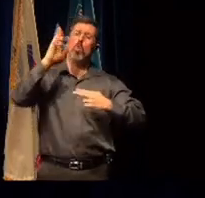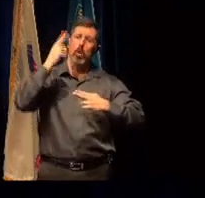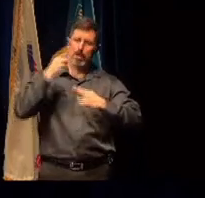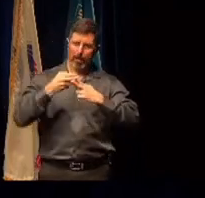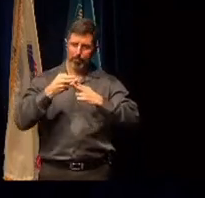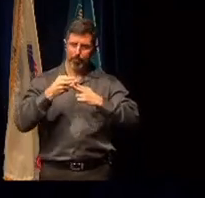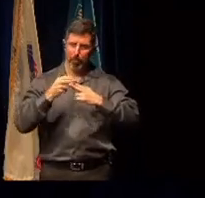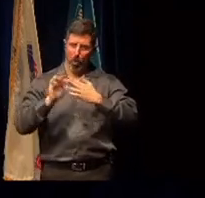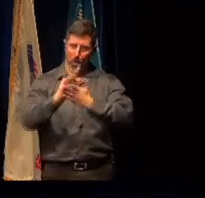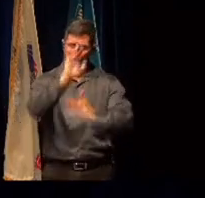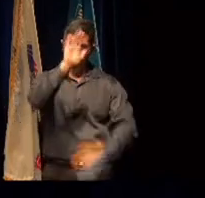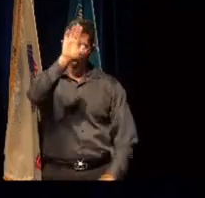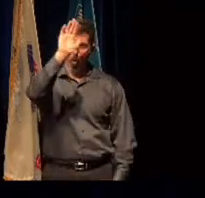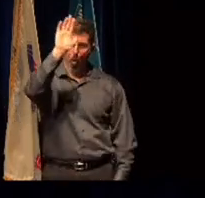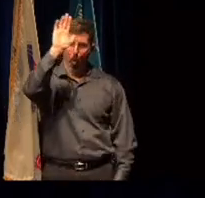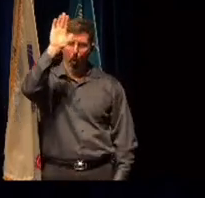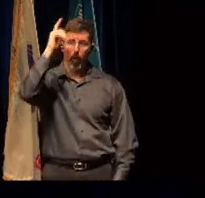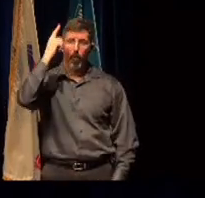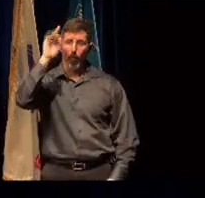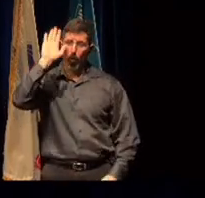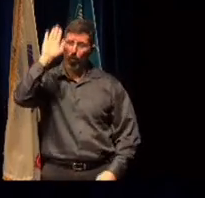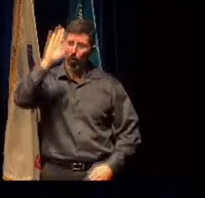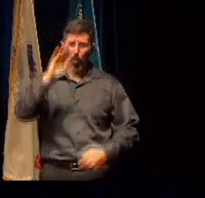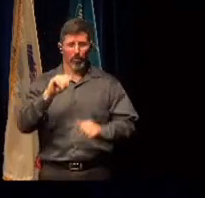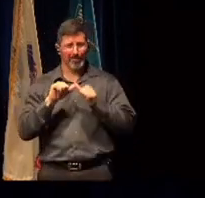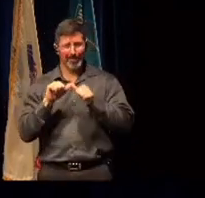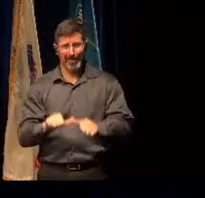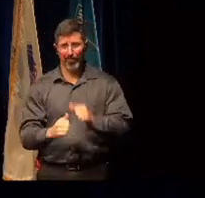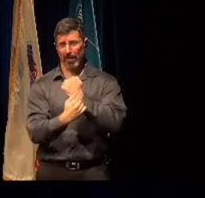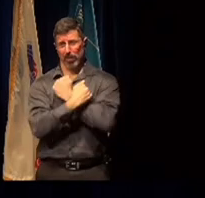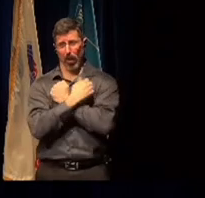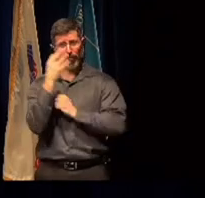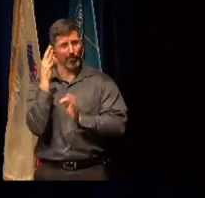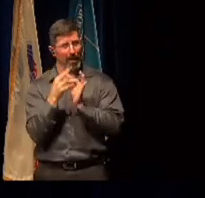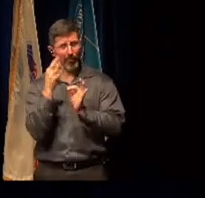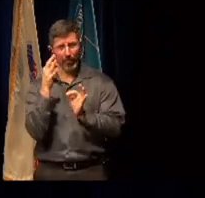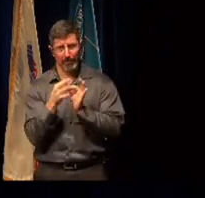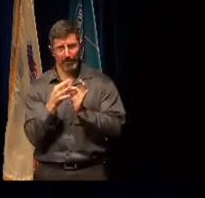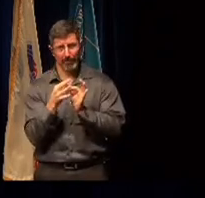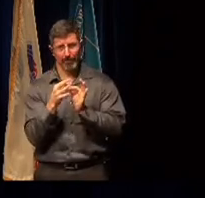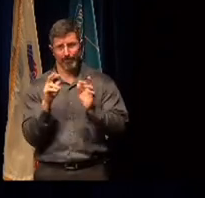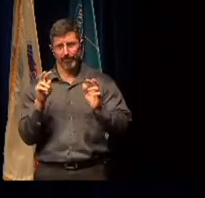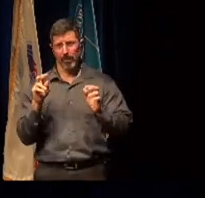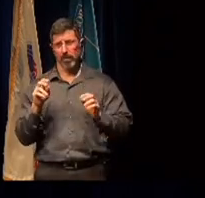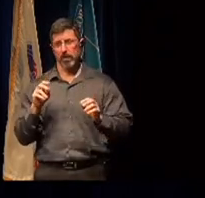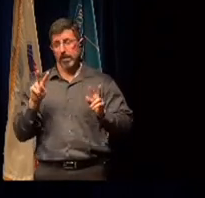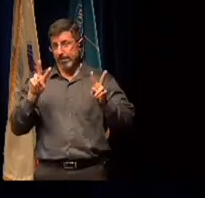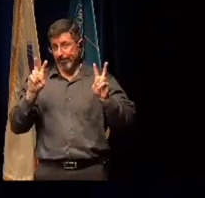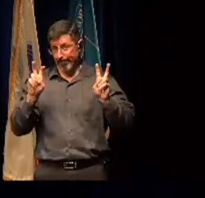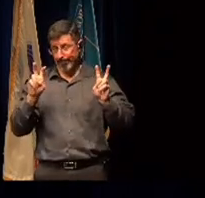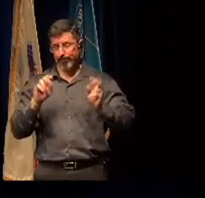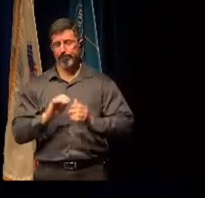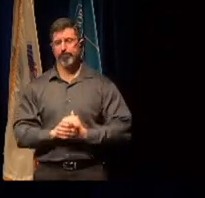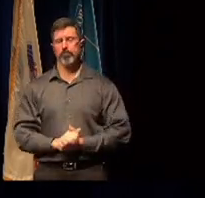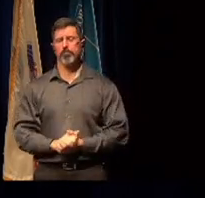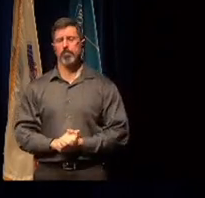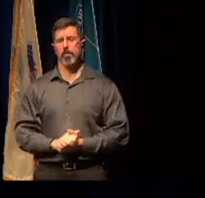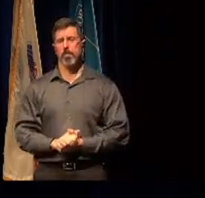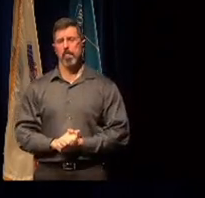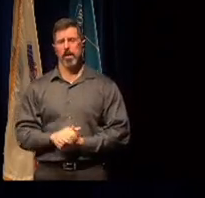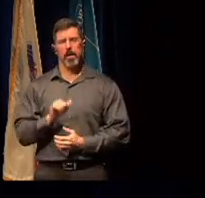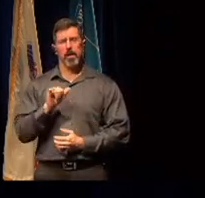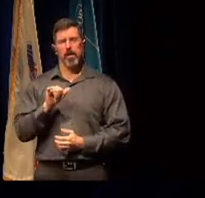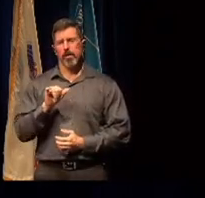glory, for the sake of your steadfast love and faithfulness." This is not only the theme verse for